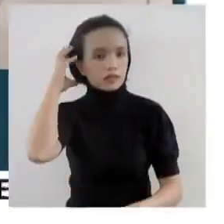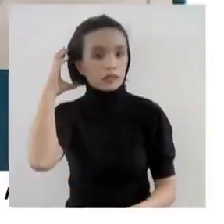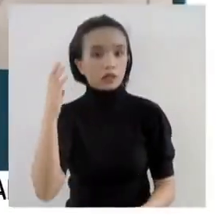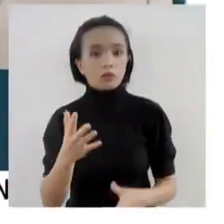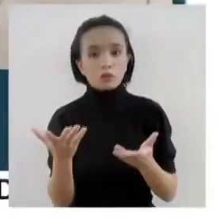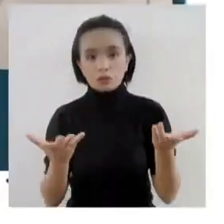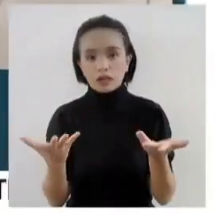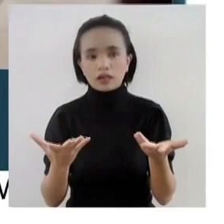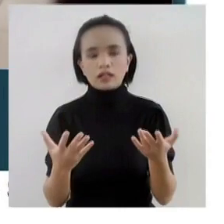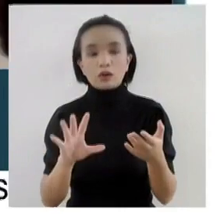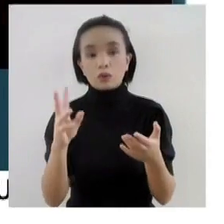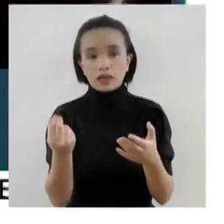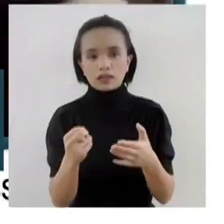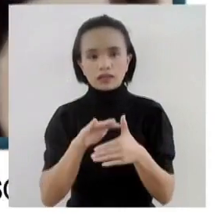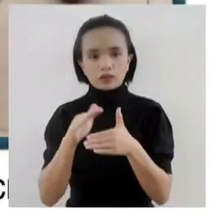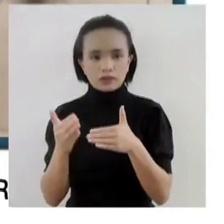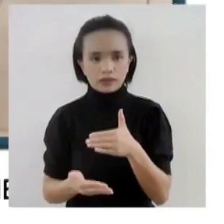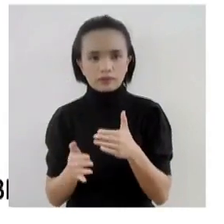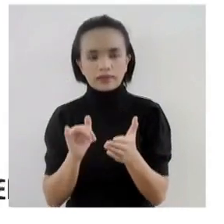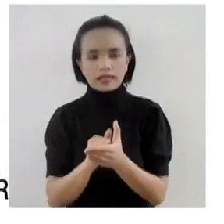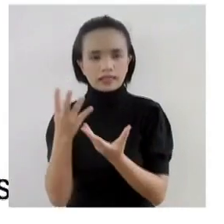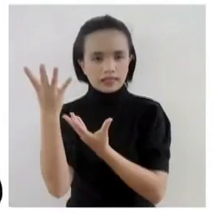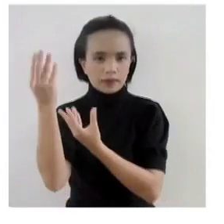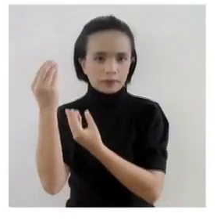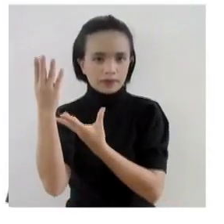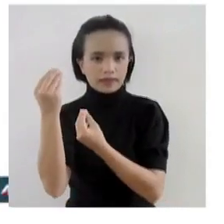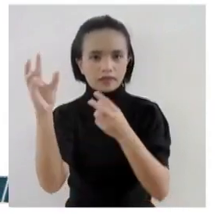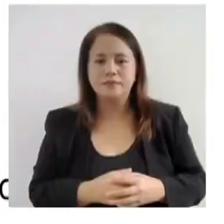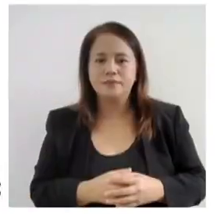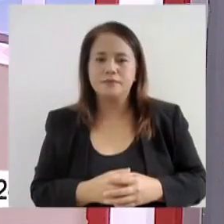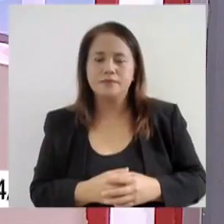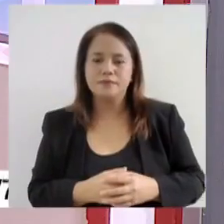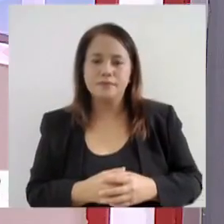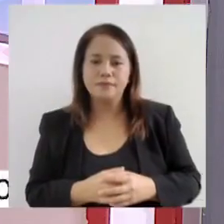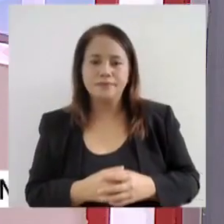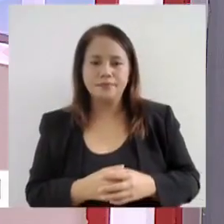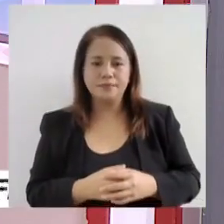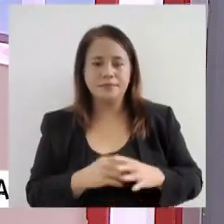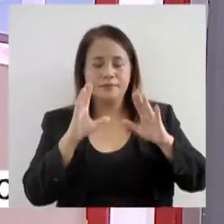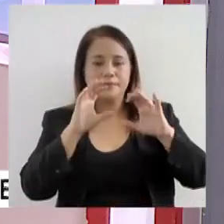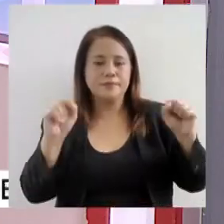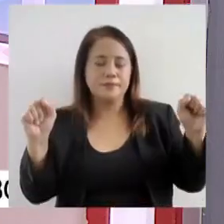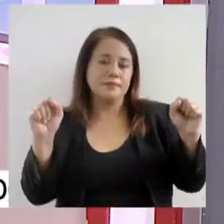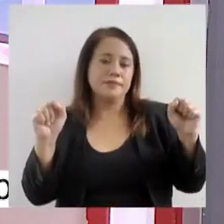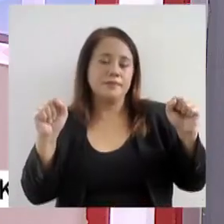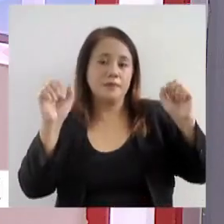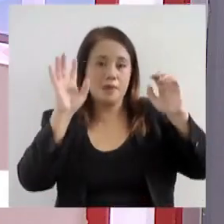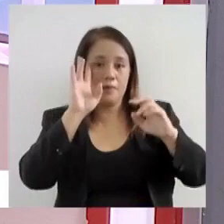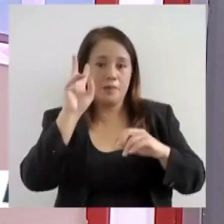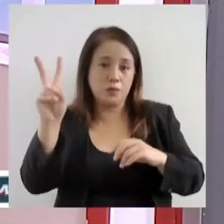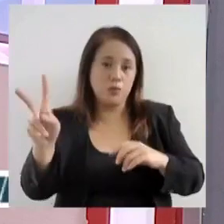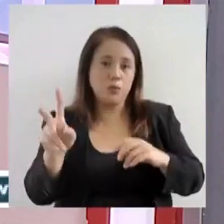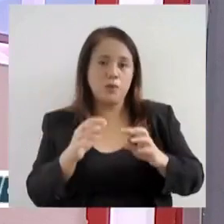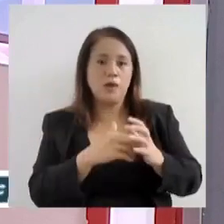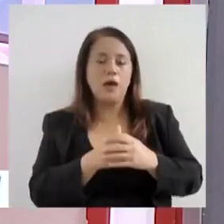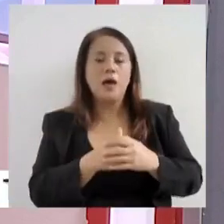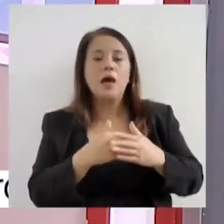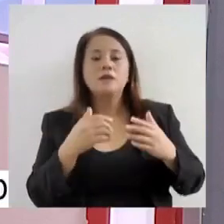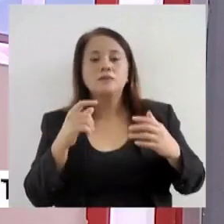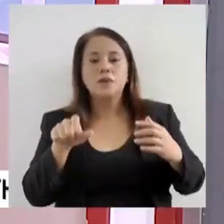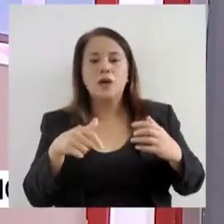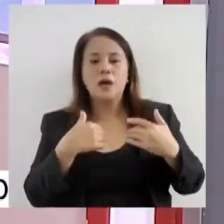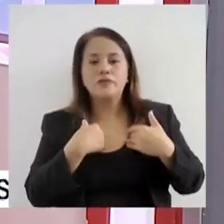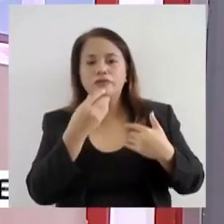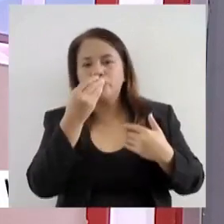the latest on the weather. Back to you, Carmina. Thanks a lot, Ariel Rojas there. President Marcos, meanwhile, says he would have fewer